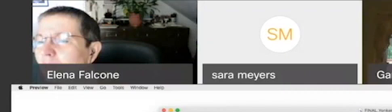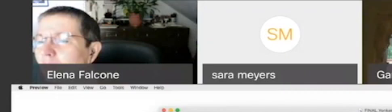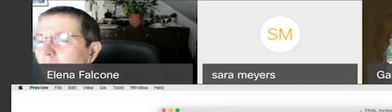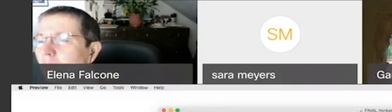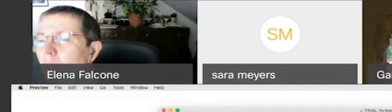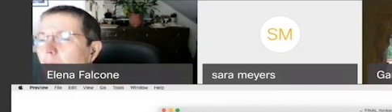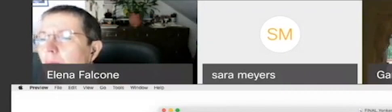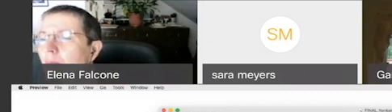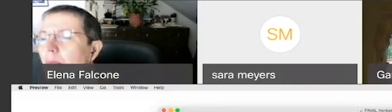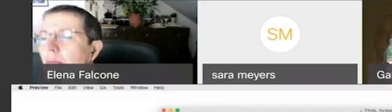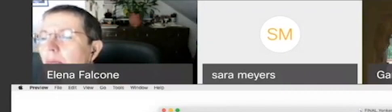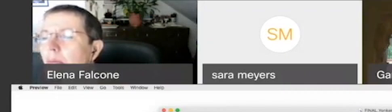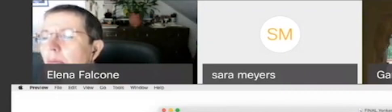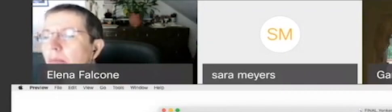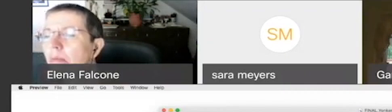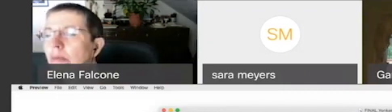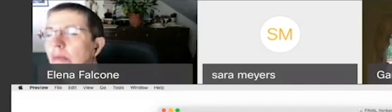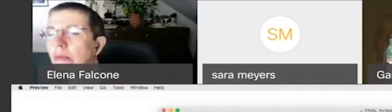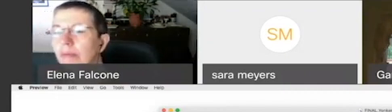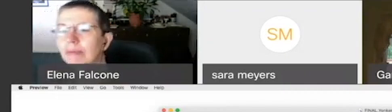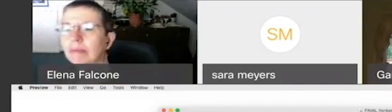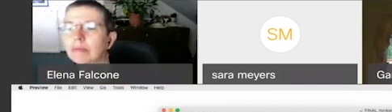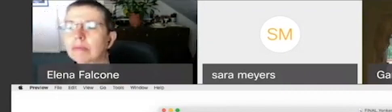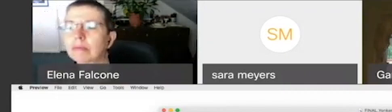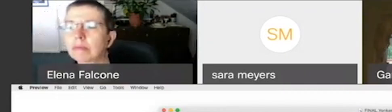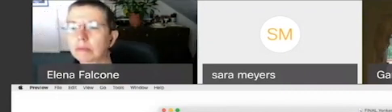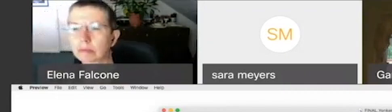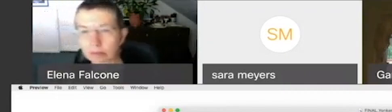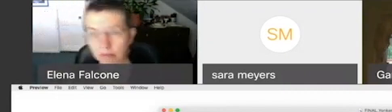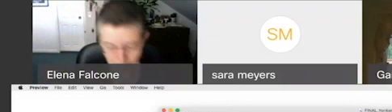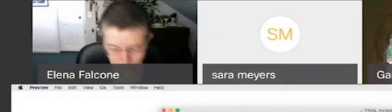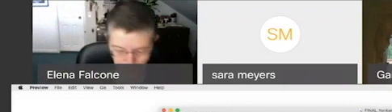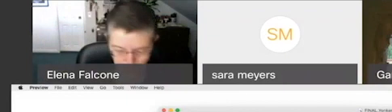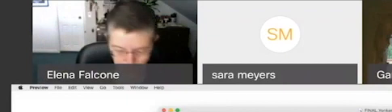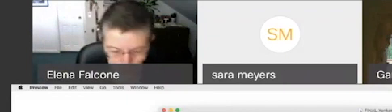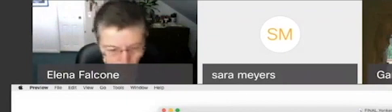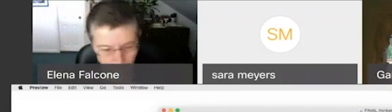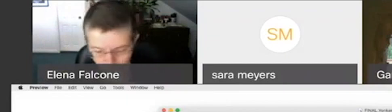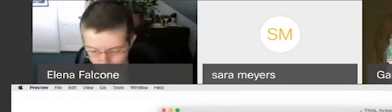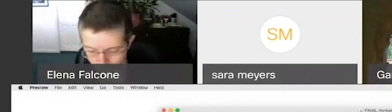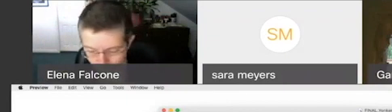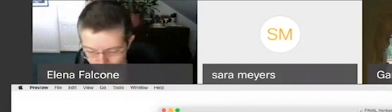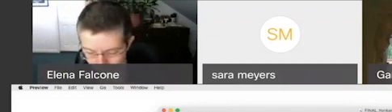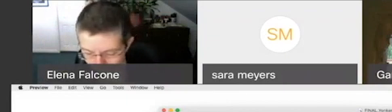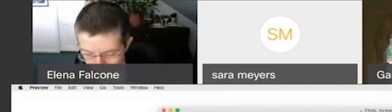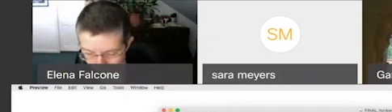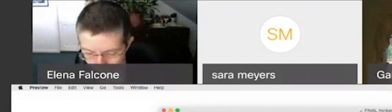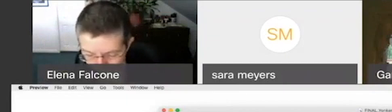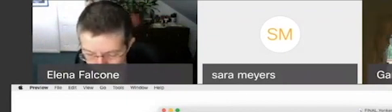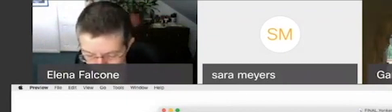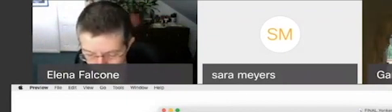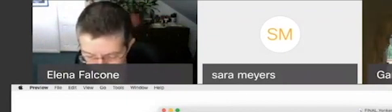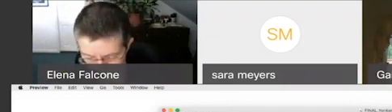would be task-based. It's going to be developed by April 2021, according to the law. So you would have to have this